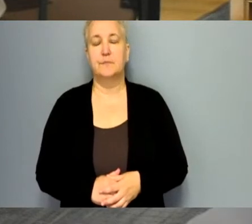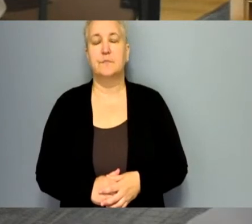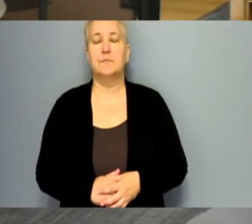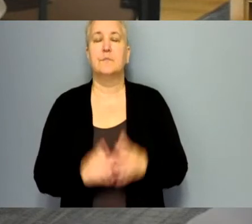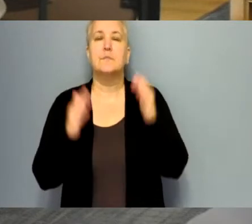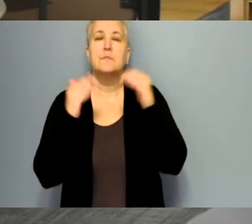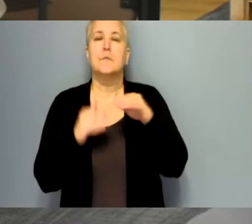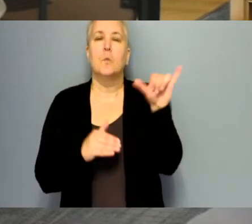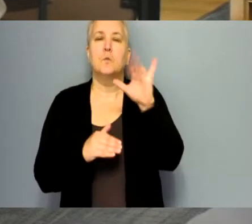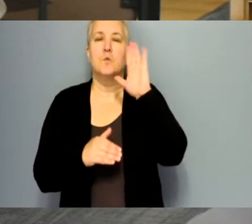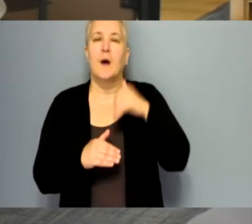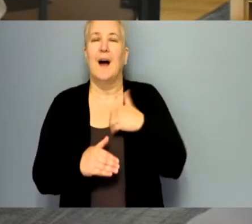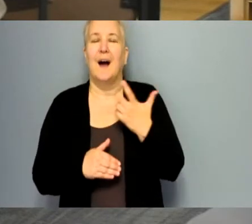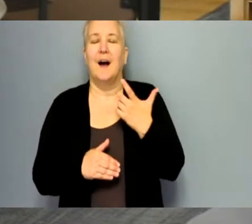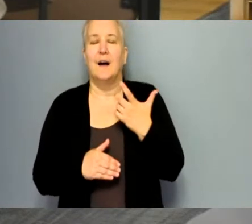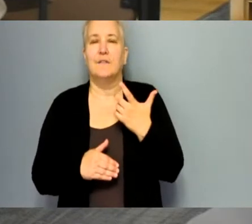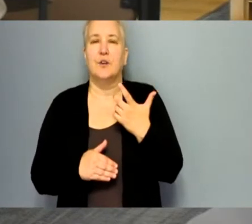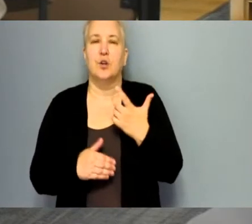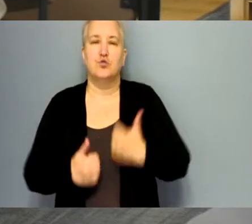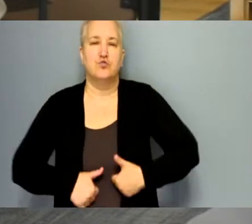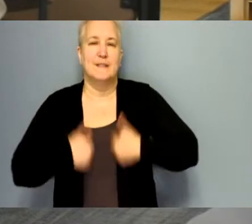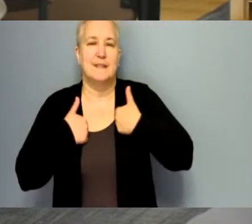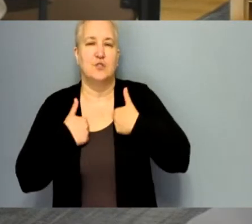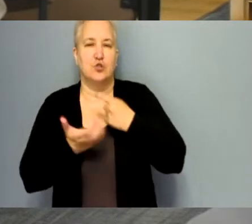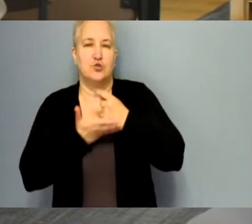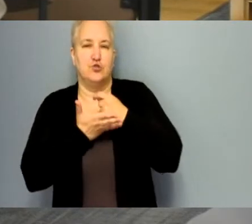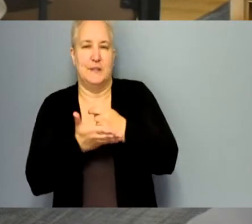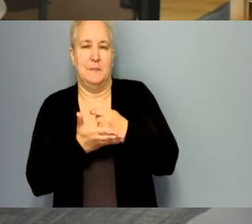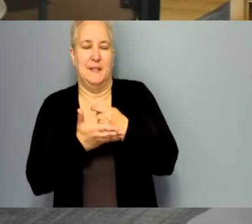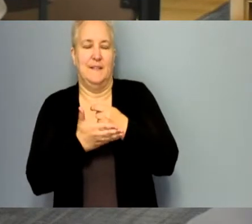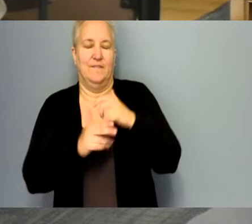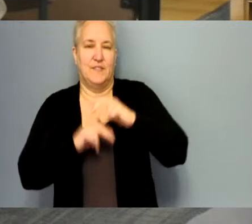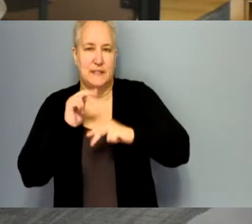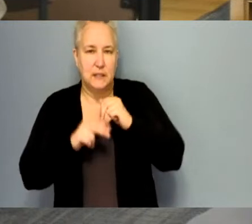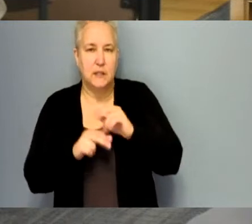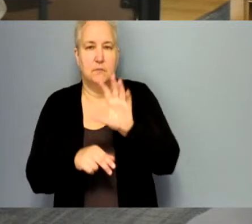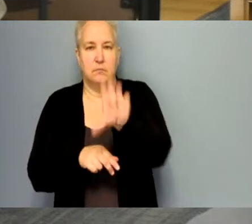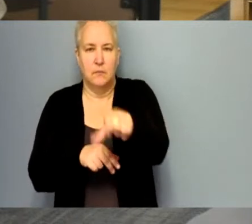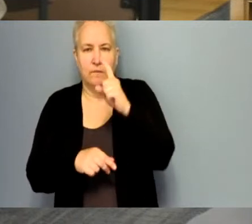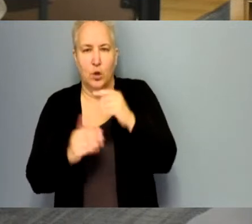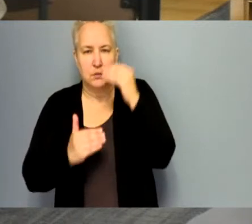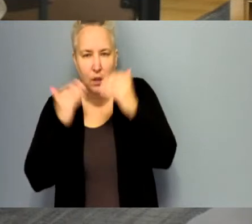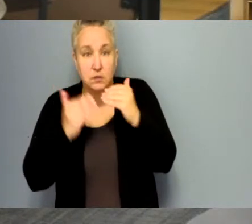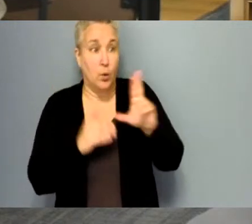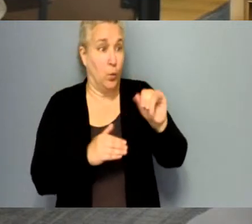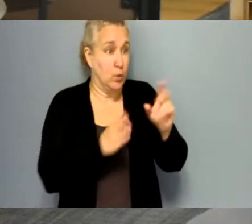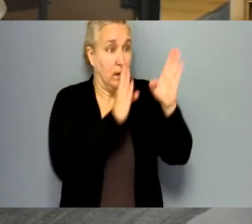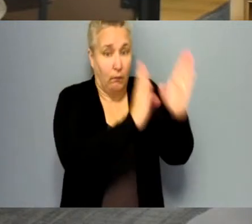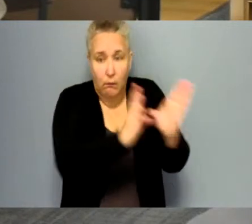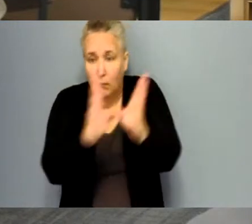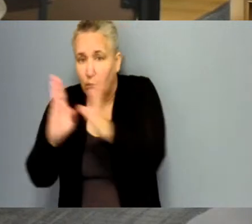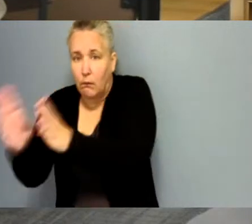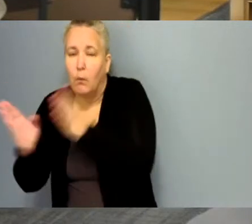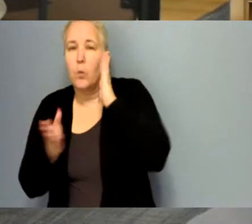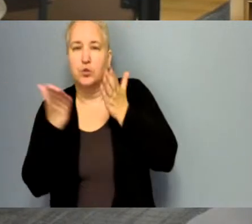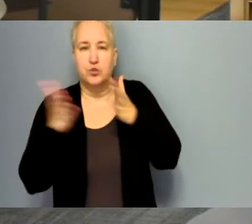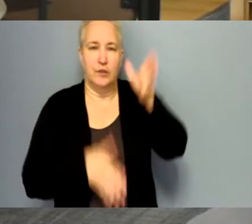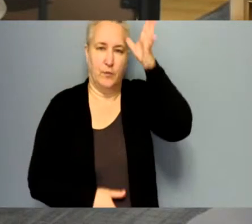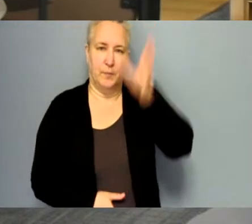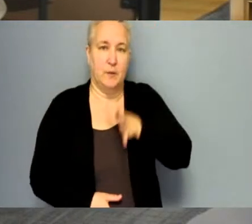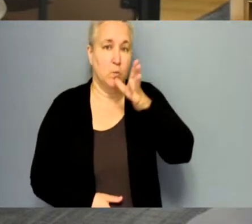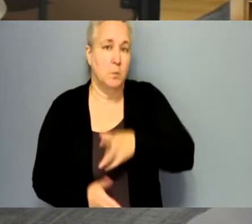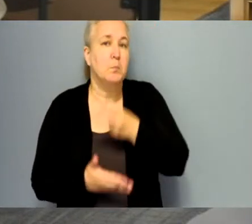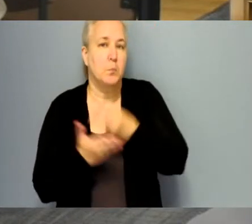have a residential treatment facility for adults. Again, all these different units will serve both men and